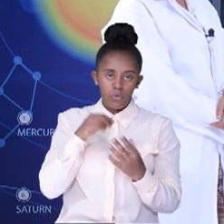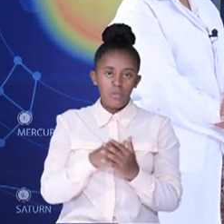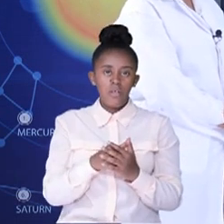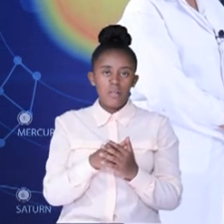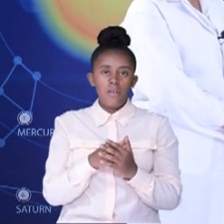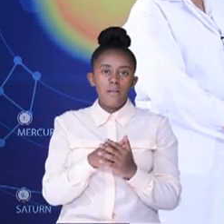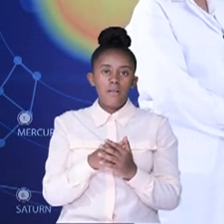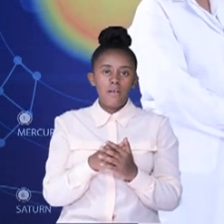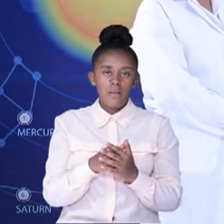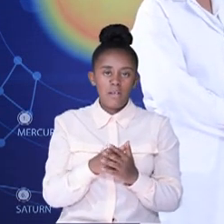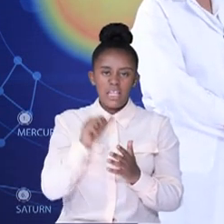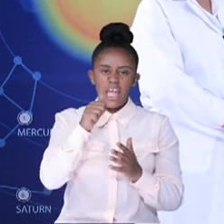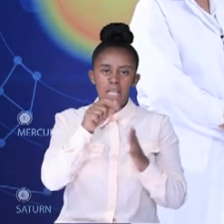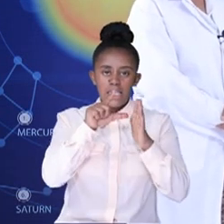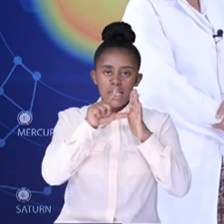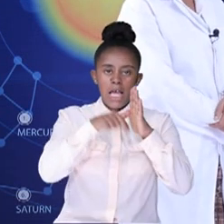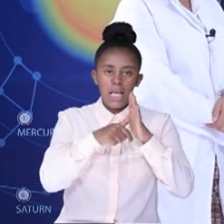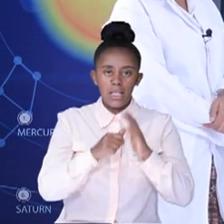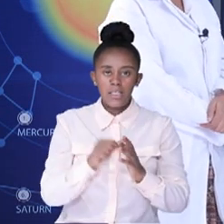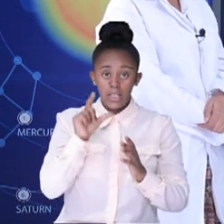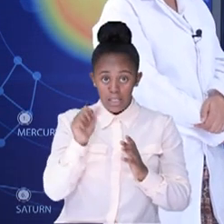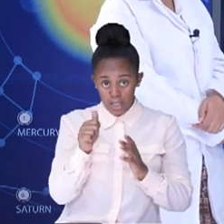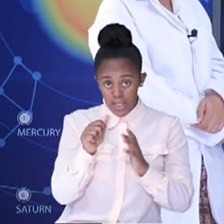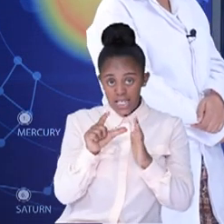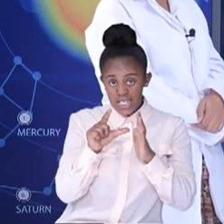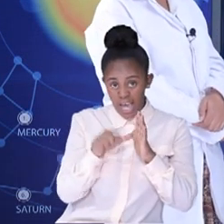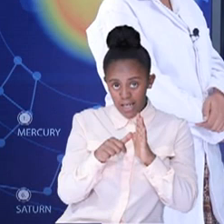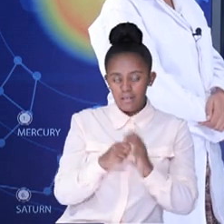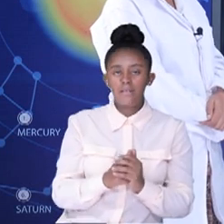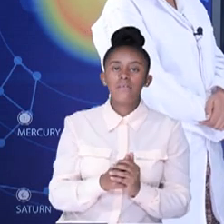you 10 seconds to answer this question.